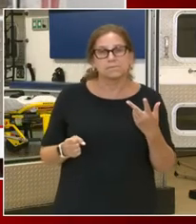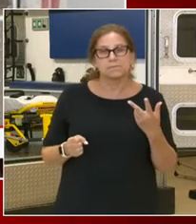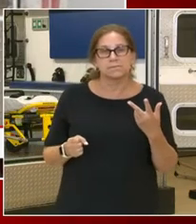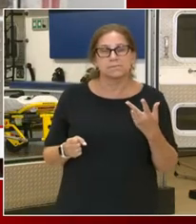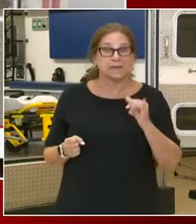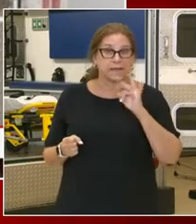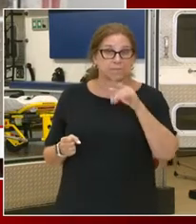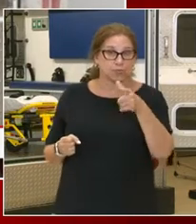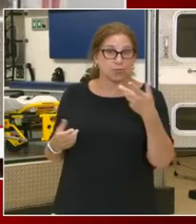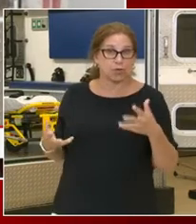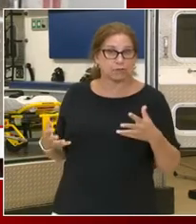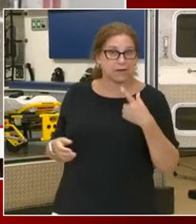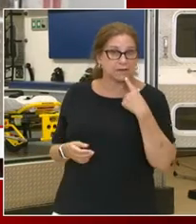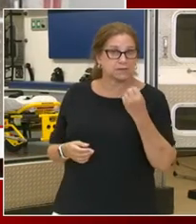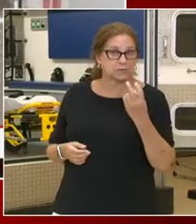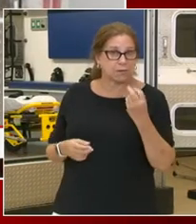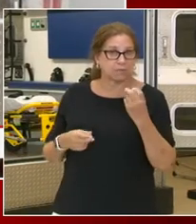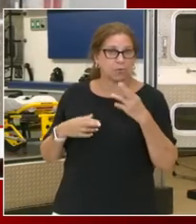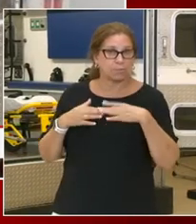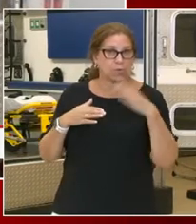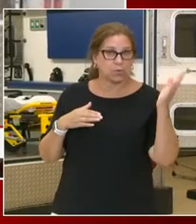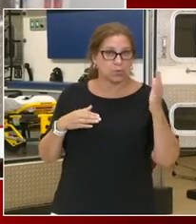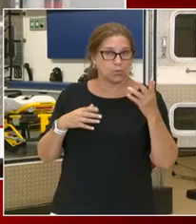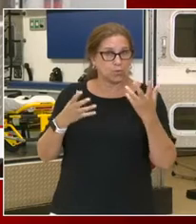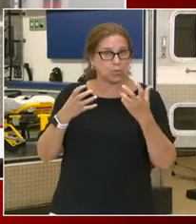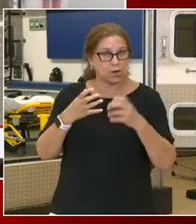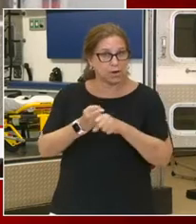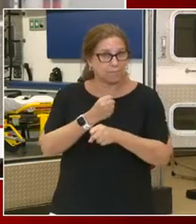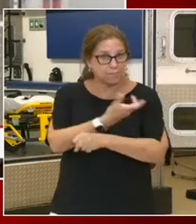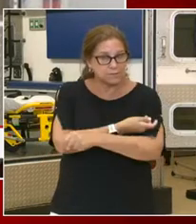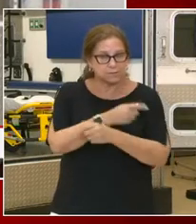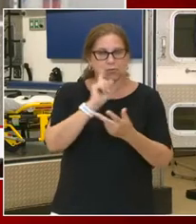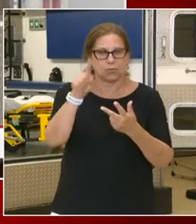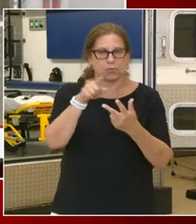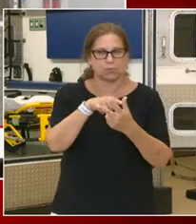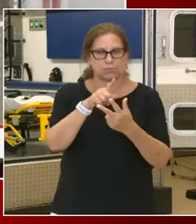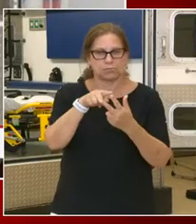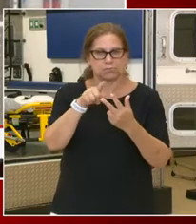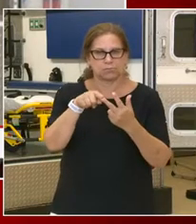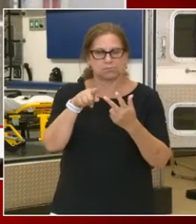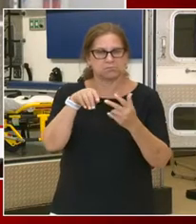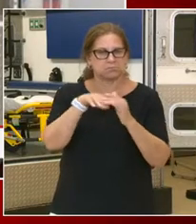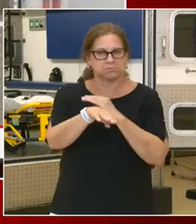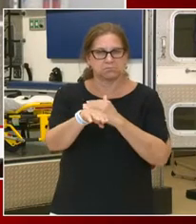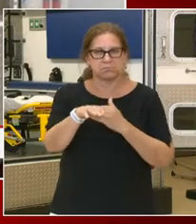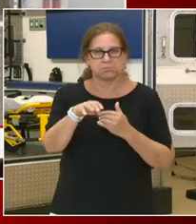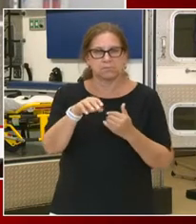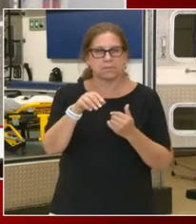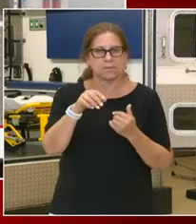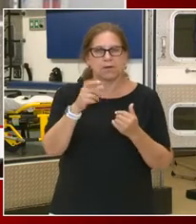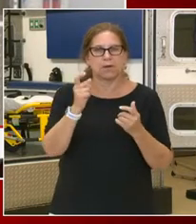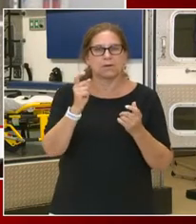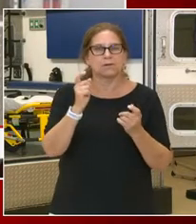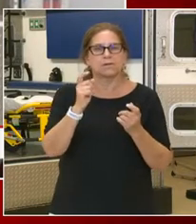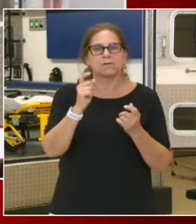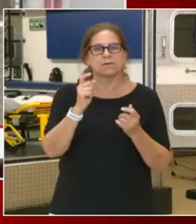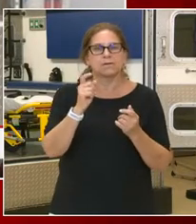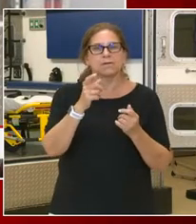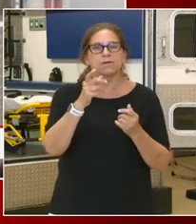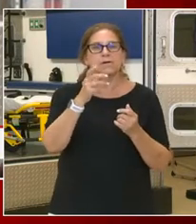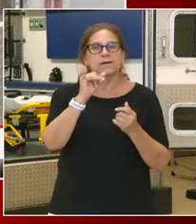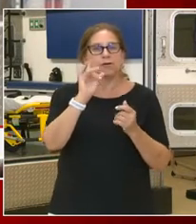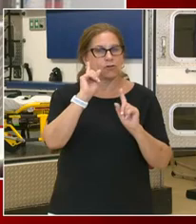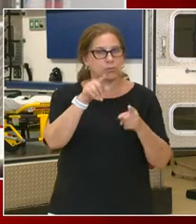vaccination. But you'll also be entered in a giveaway where you could win a Jeep Wrangler, a year's worth of groceries, a year's worth